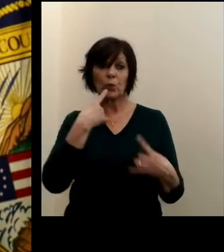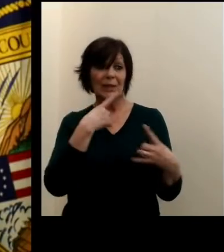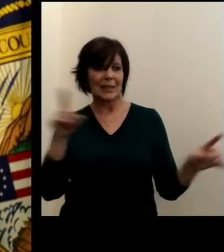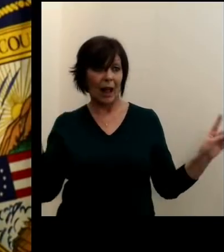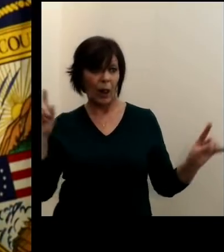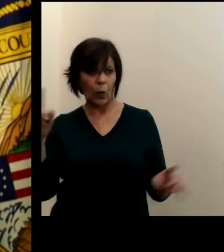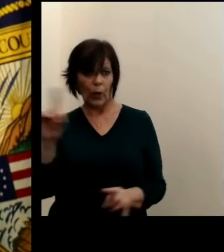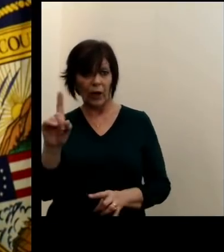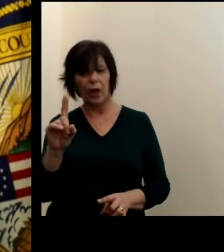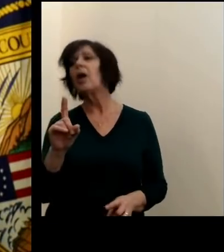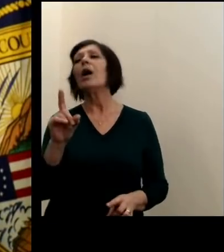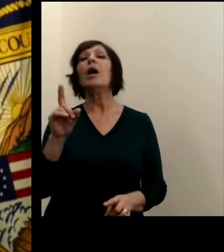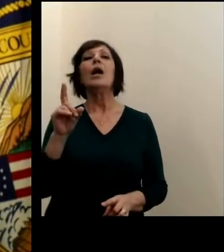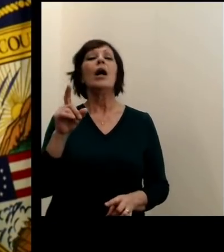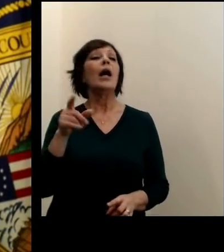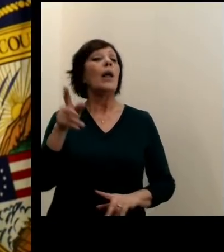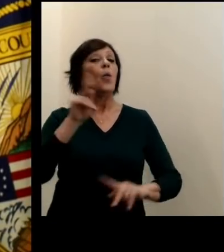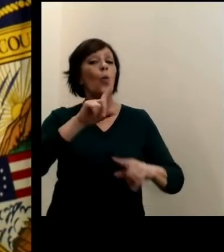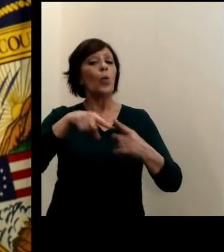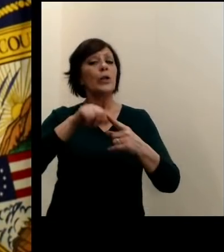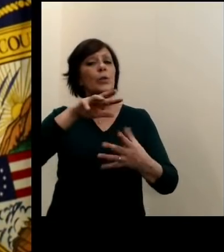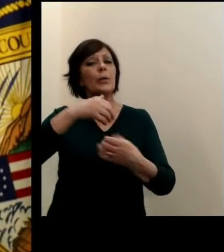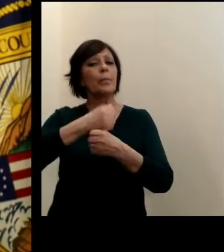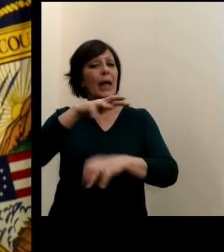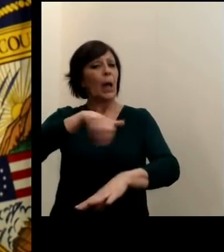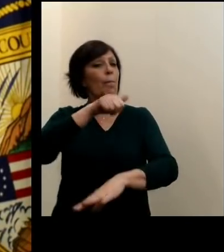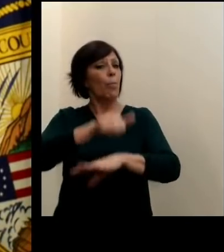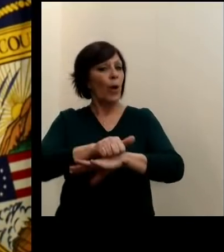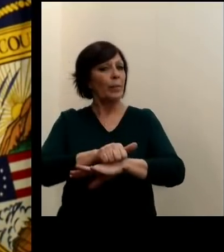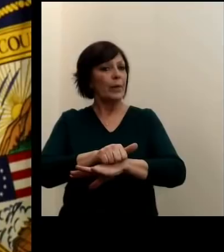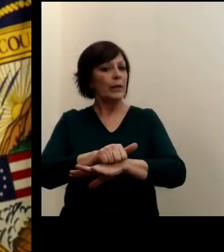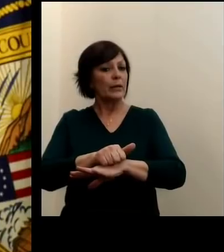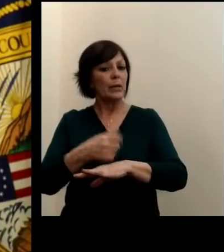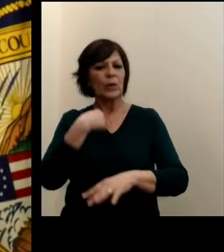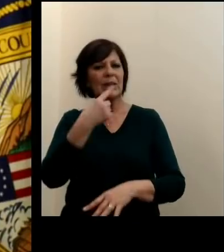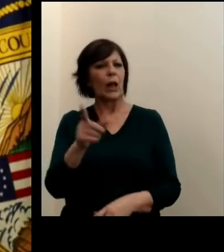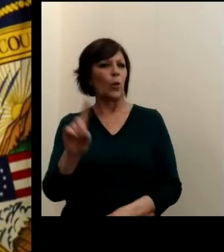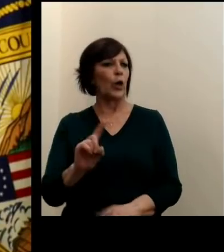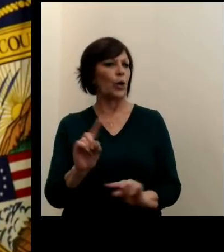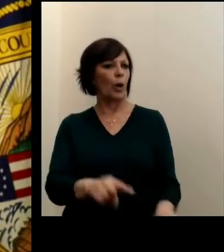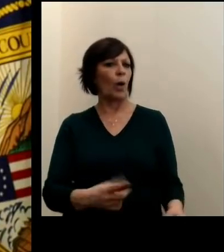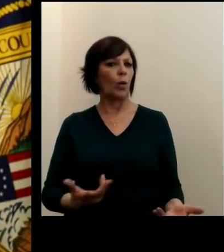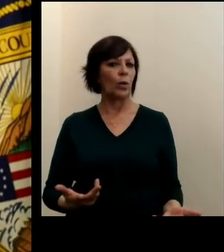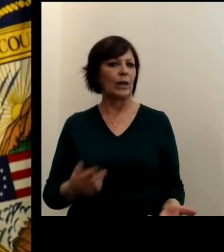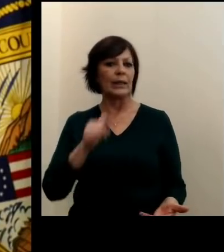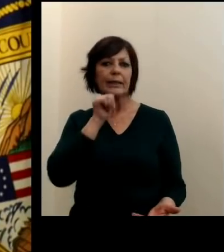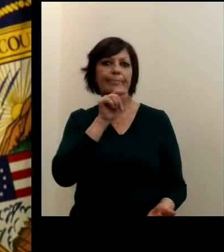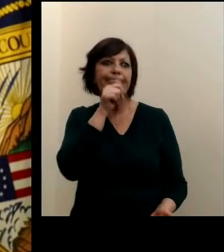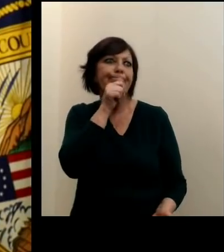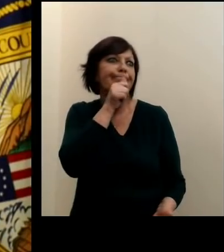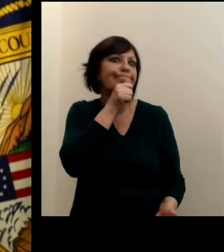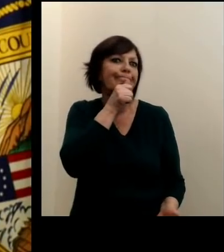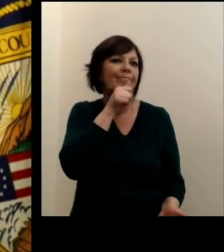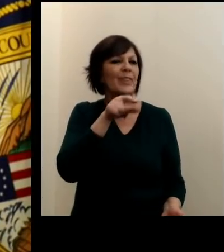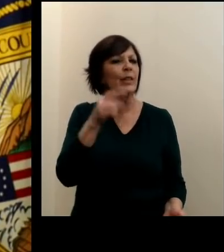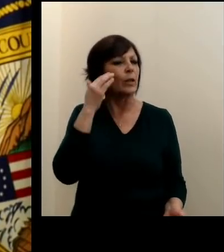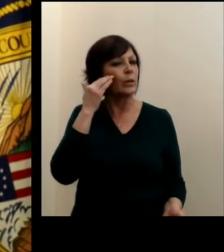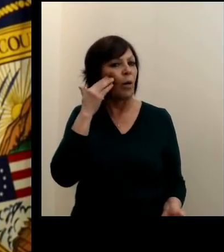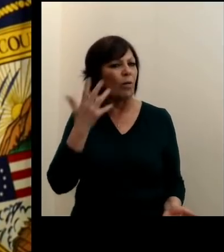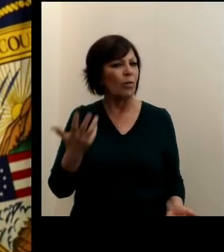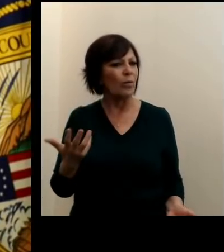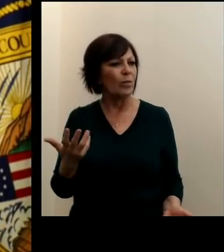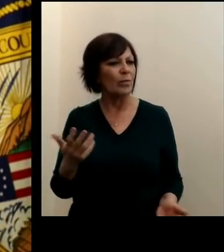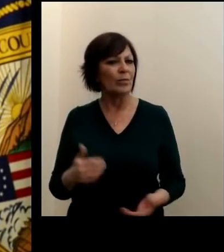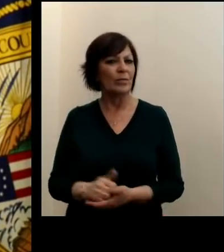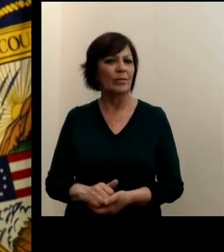the pod location to the individuals when they sign up. They get their location. It's not like that's hidden. They know about it at the time they